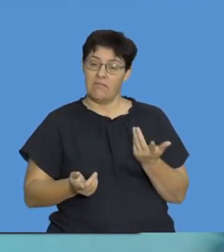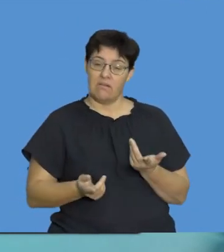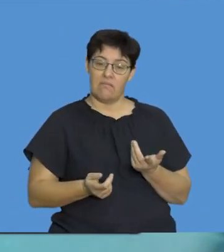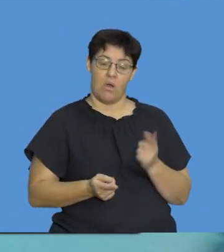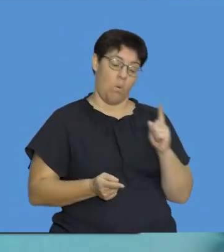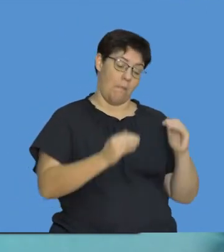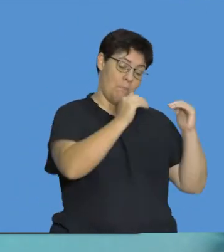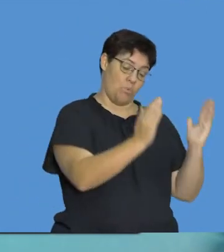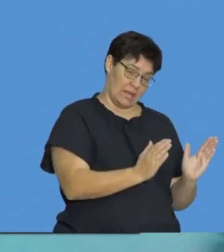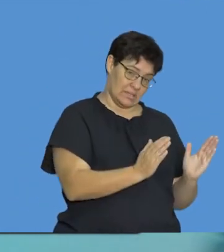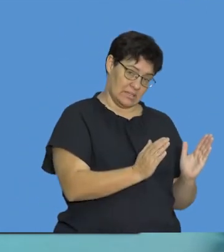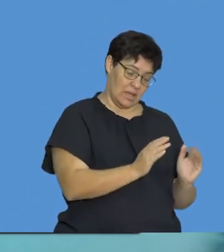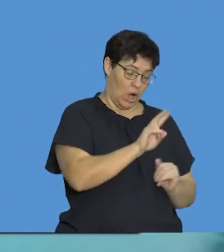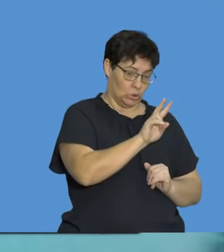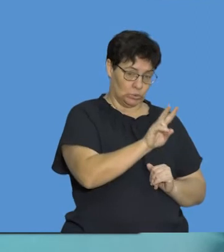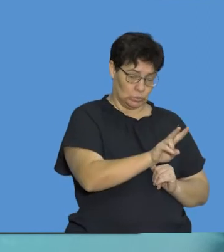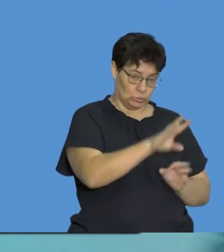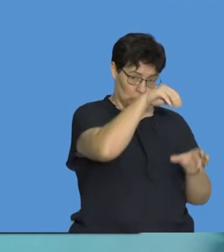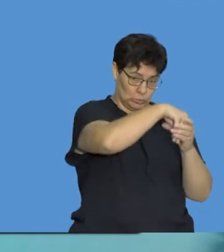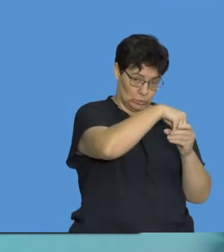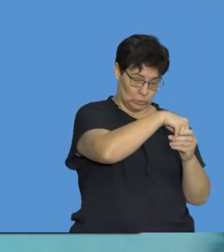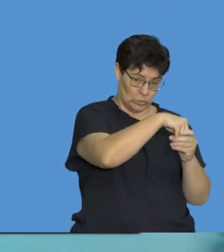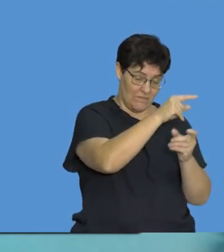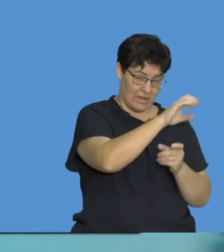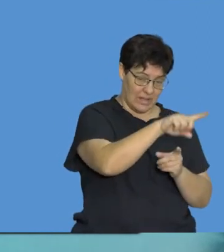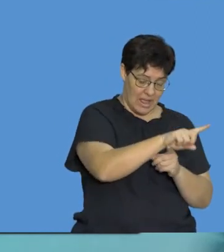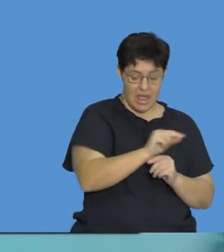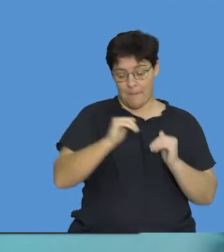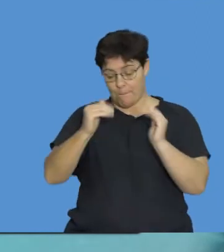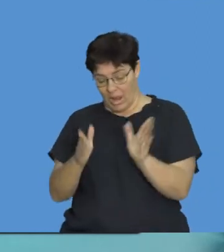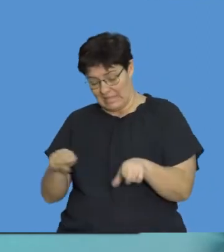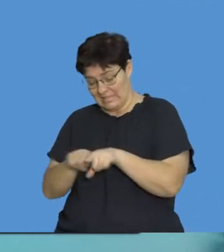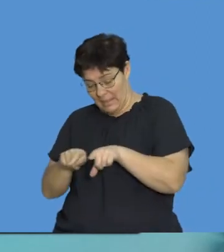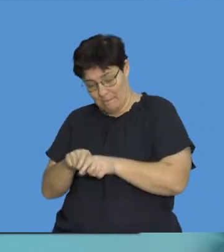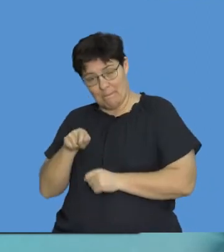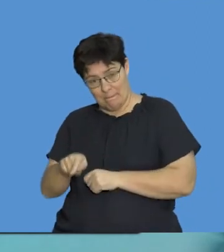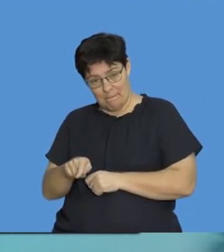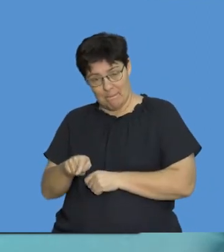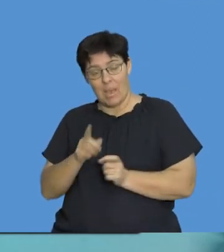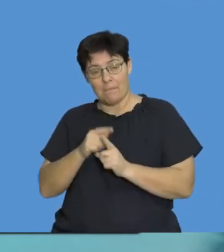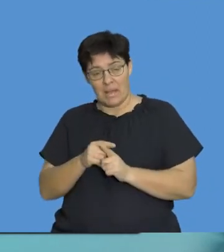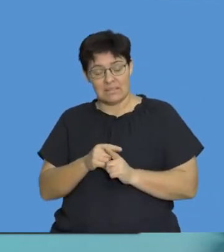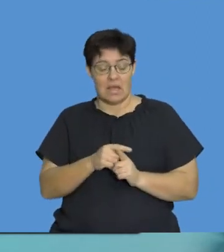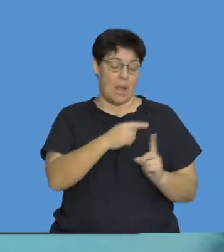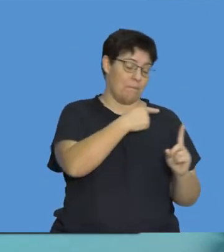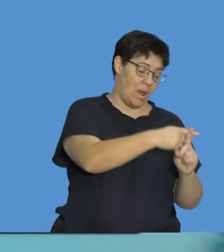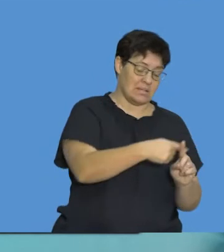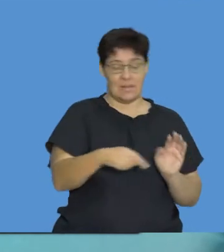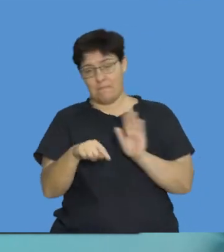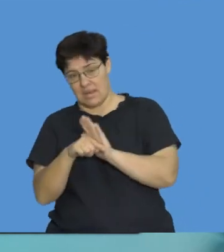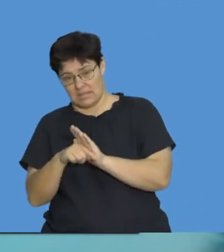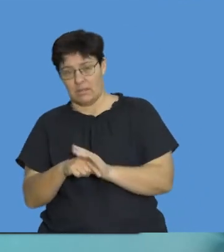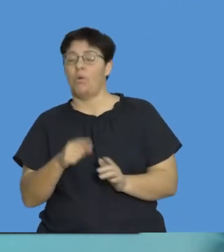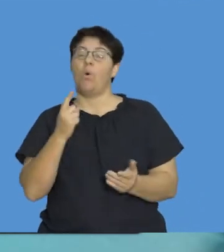one bracket that has two factors that are the same as the other bracket, but with opposite signs, you will always get